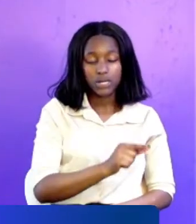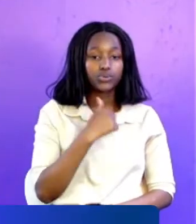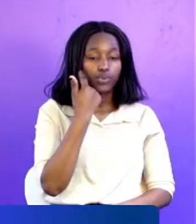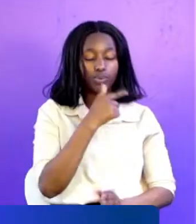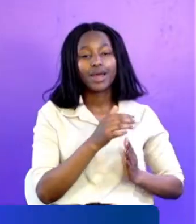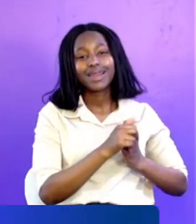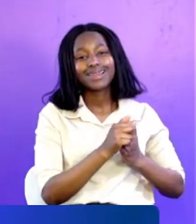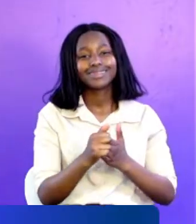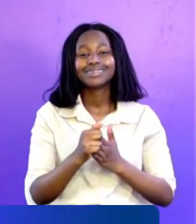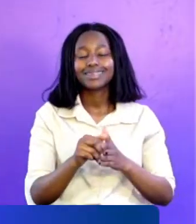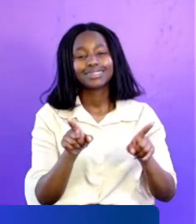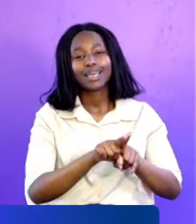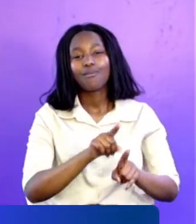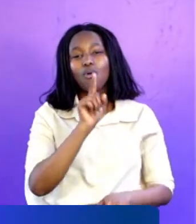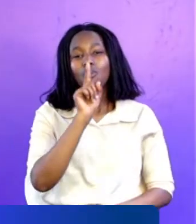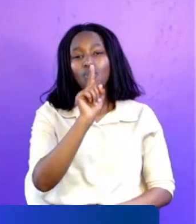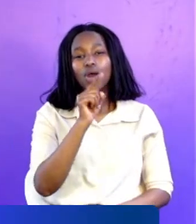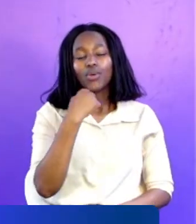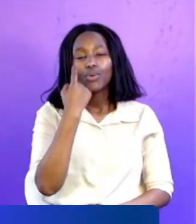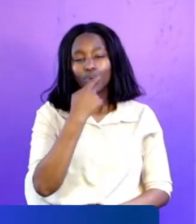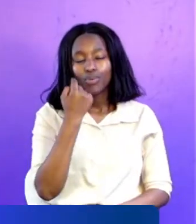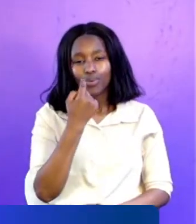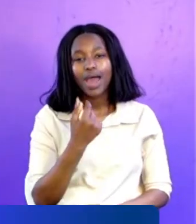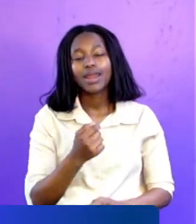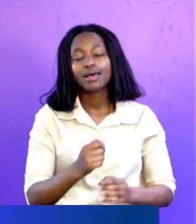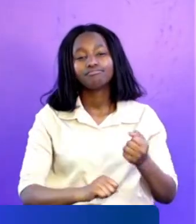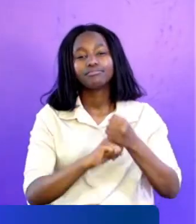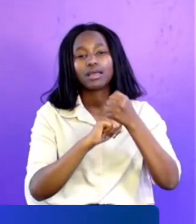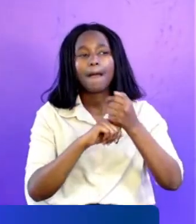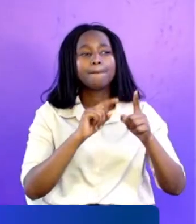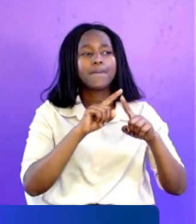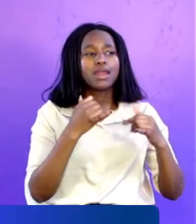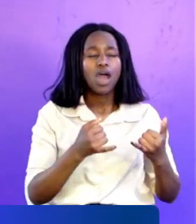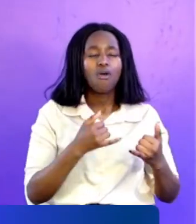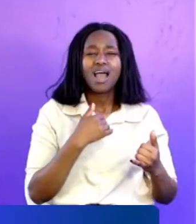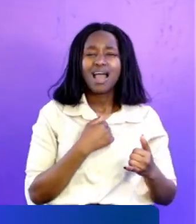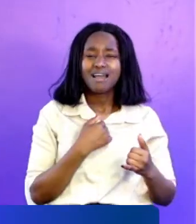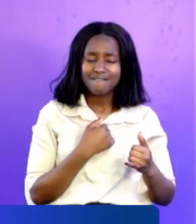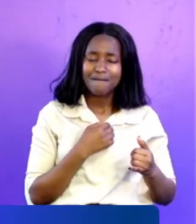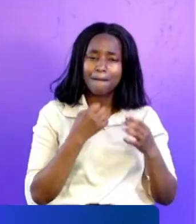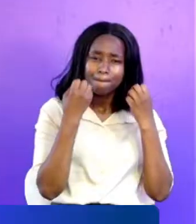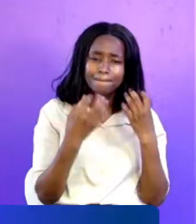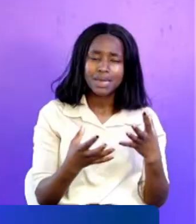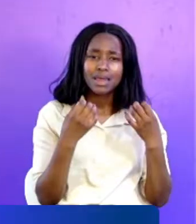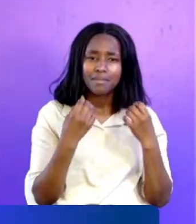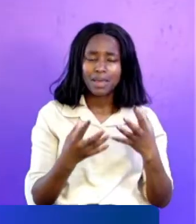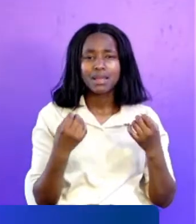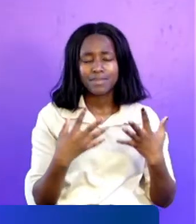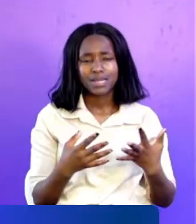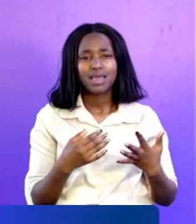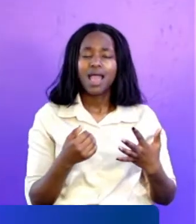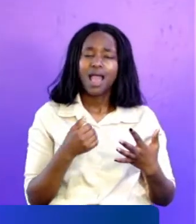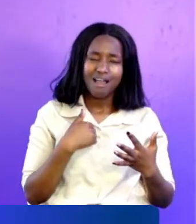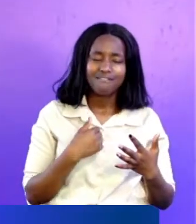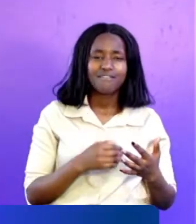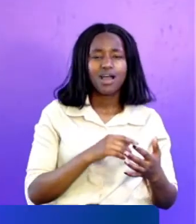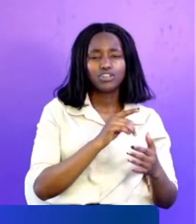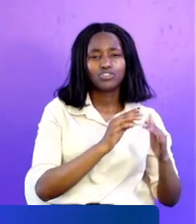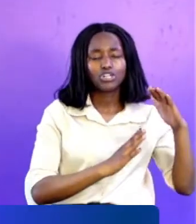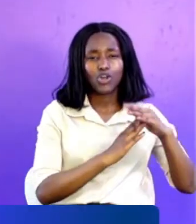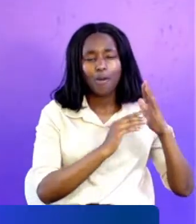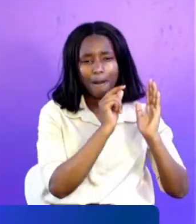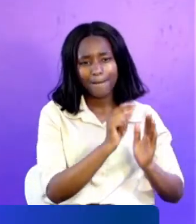Now, there is sergeant at a time in 47 counties, isn't it? there is deputy sergeant at arms in